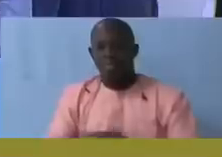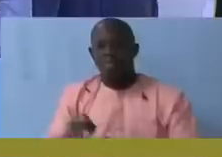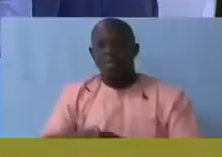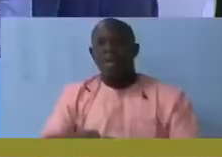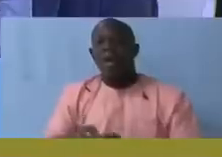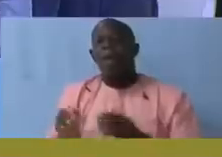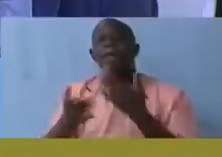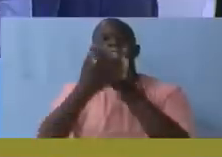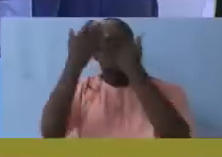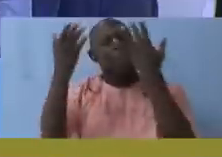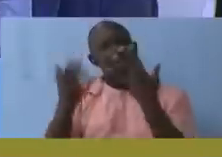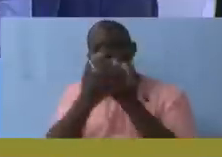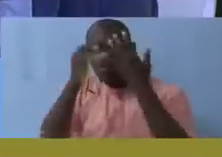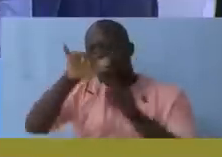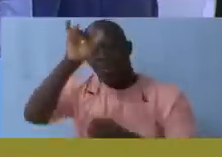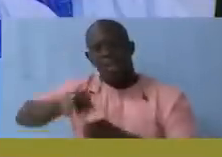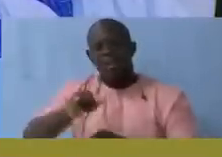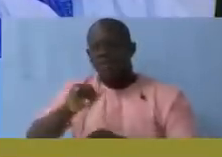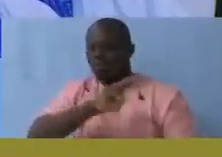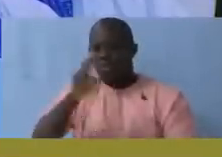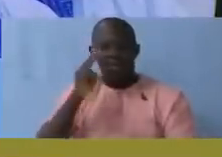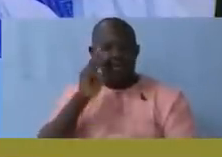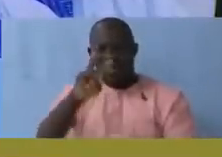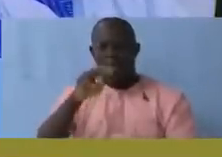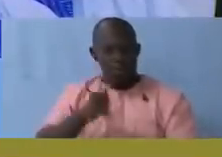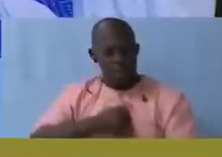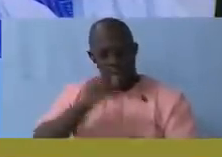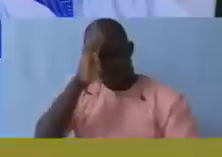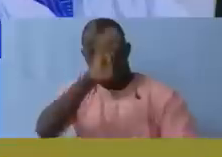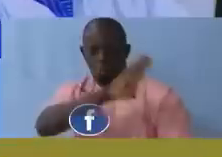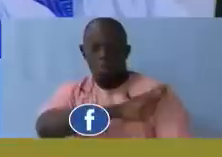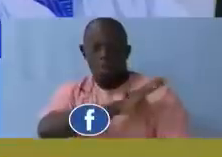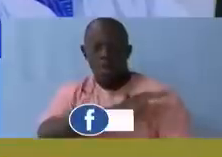nearly 11 years. That break my heart.